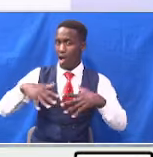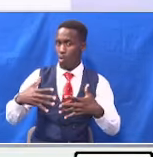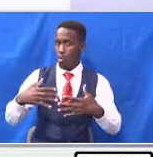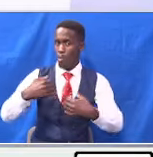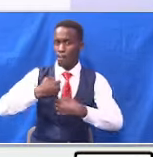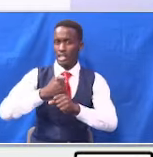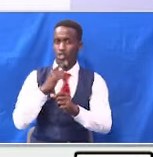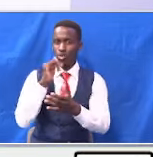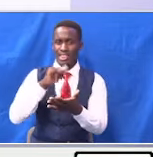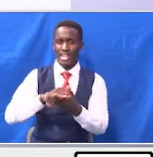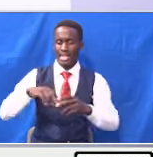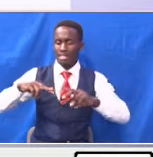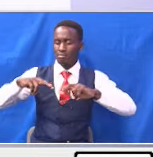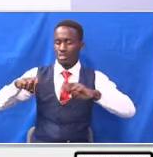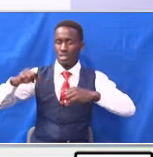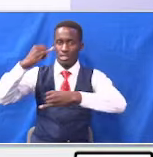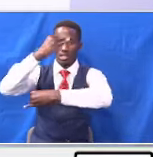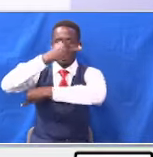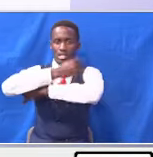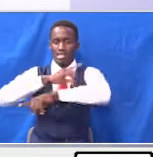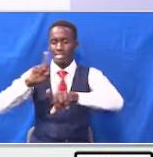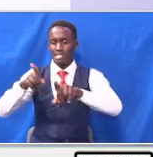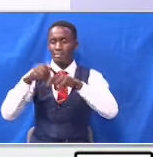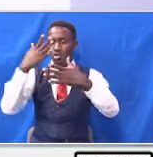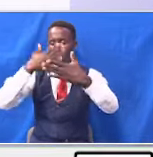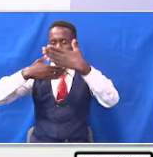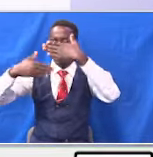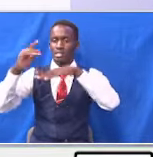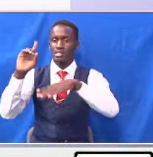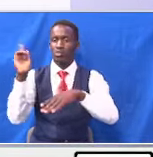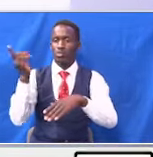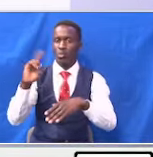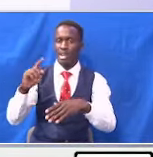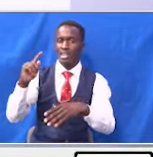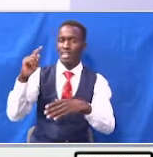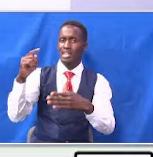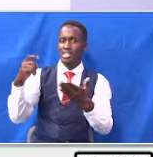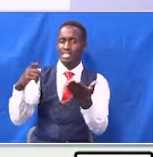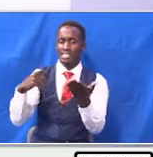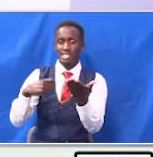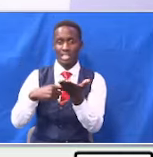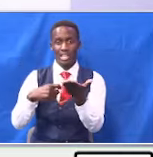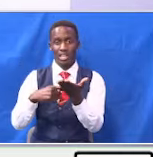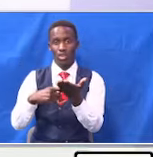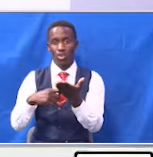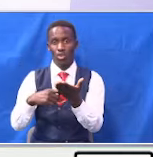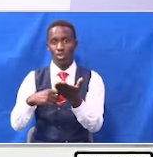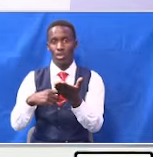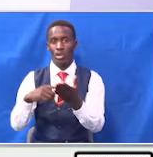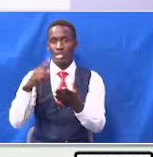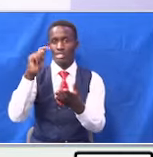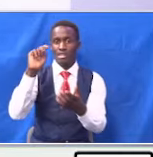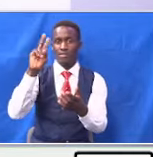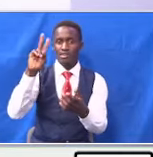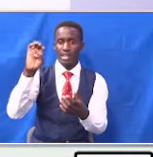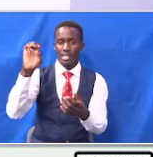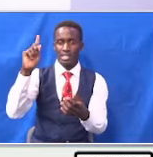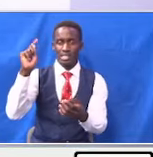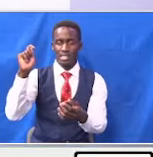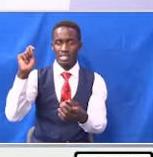research institutions, universities, and where possible, TVETs, are working not just in isolation on what we